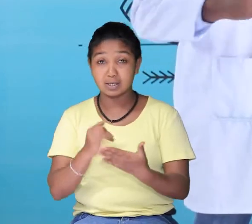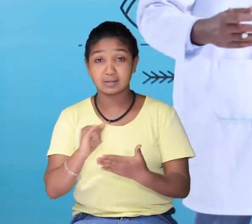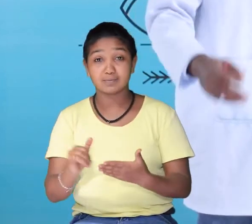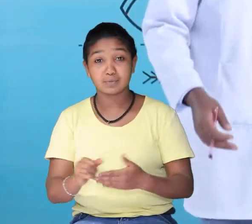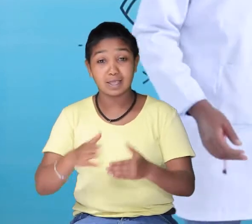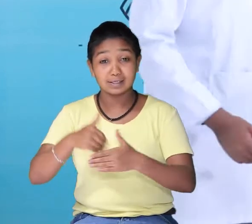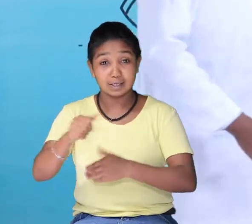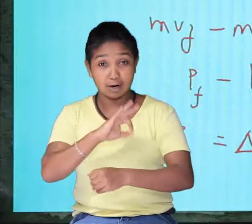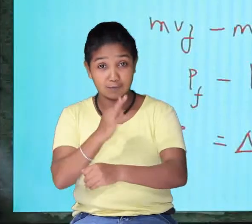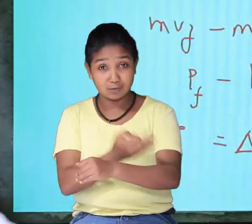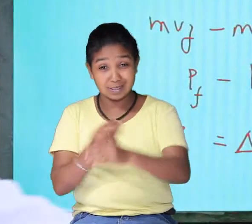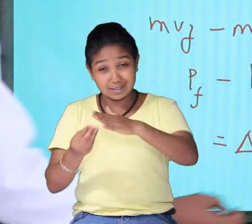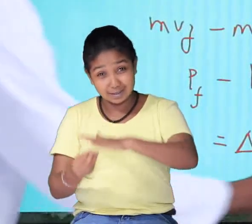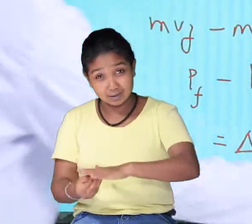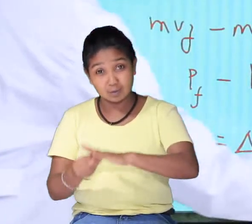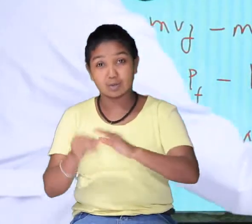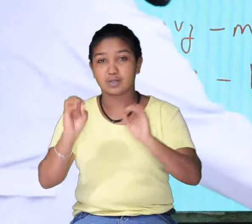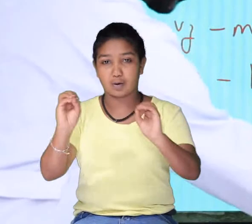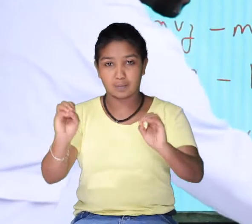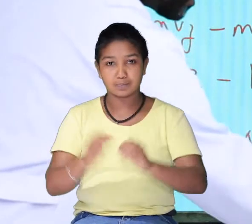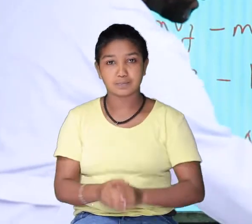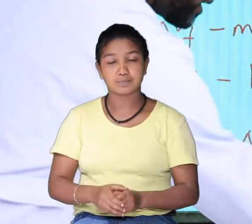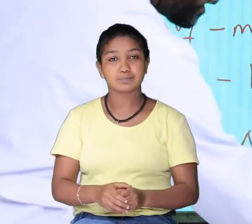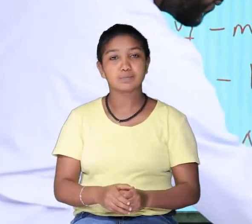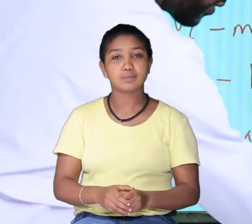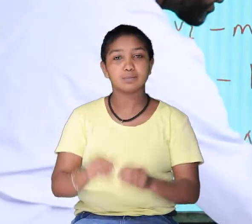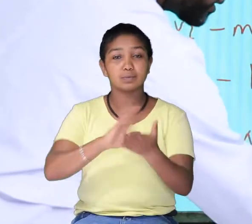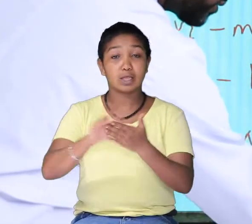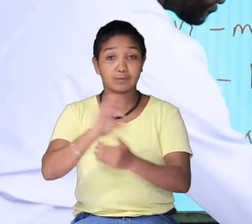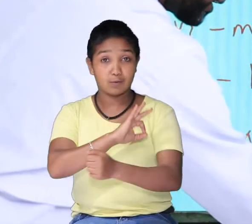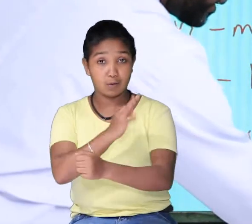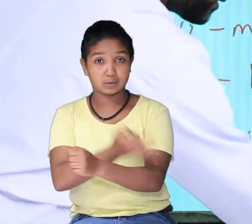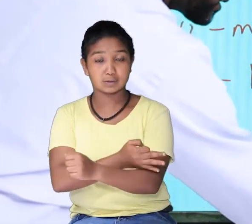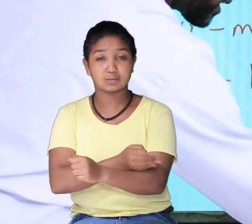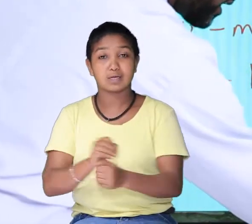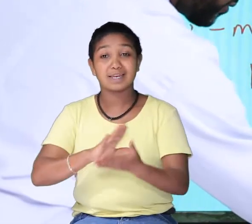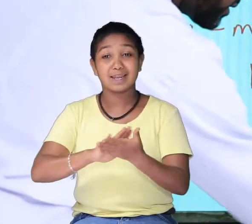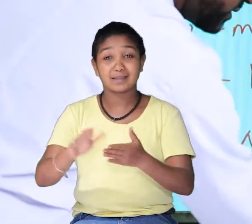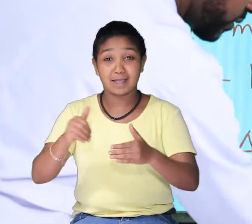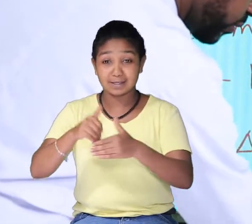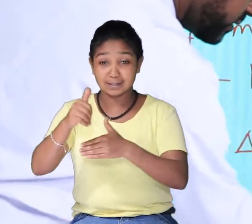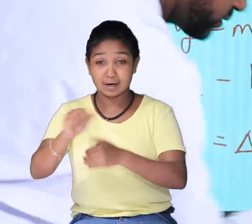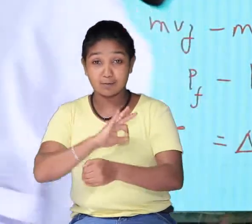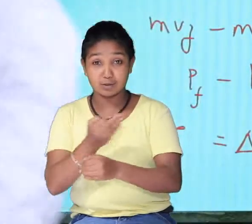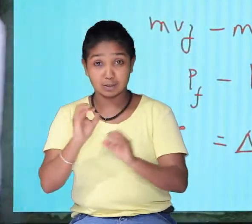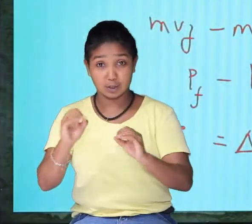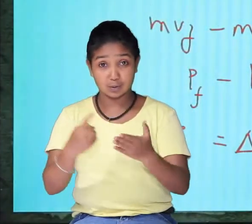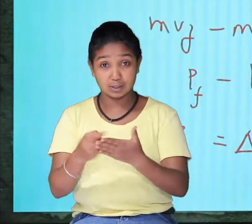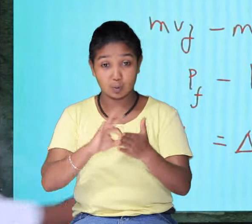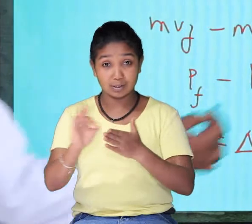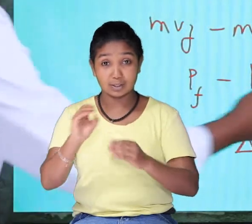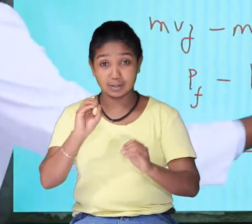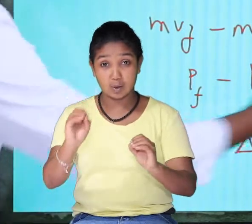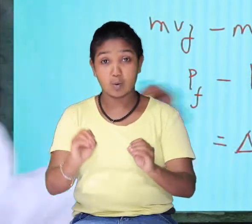the external force exerted on it is 0. When net external force is 0, when this quantity is